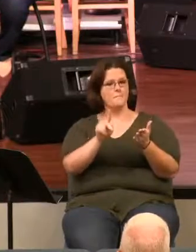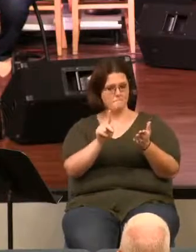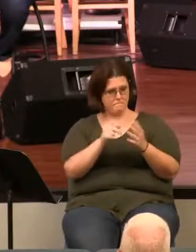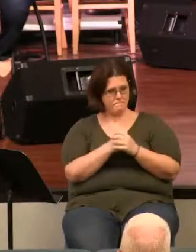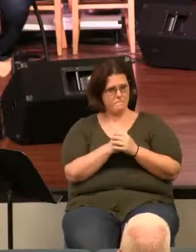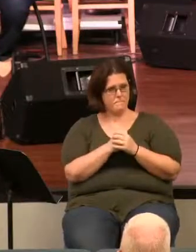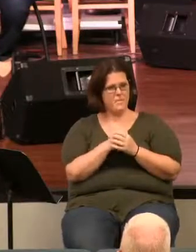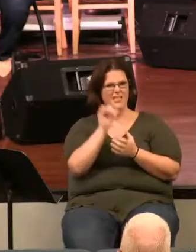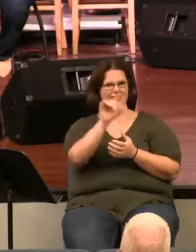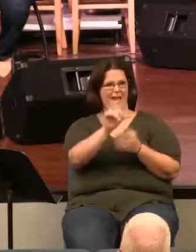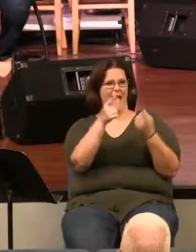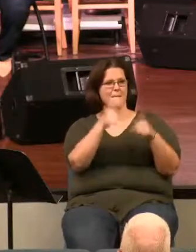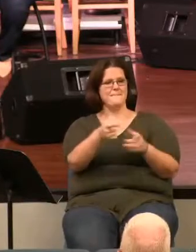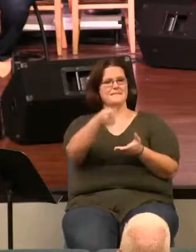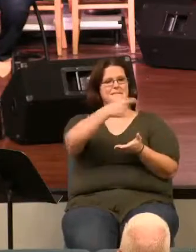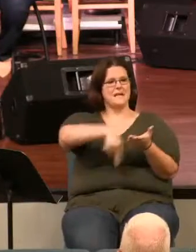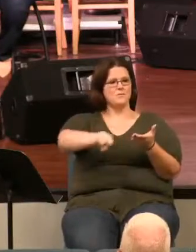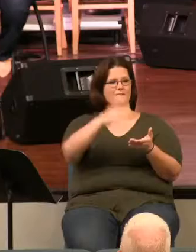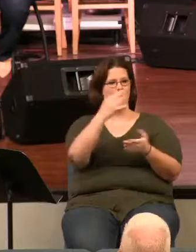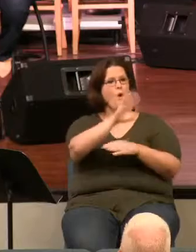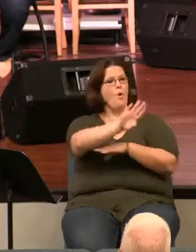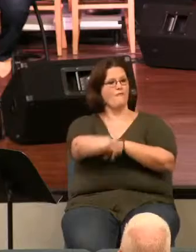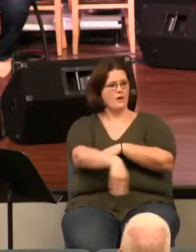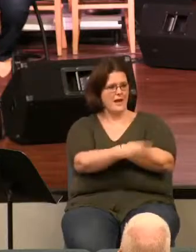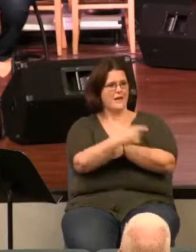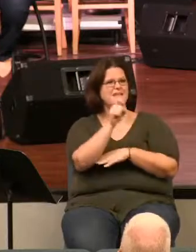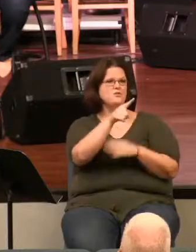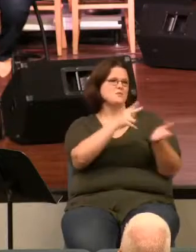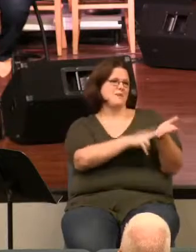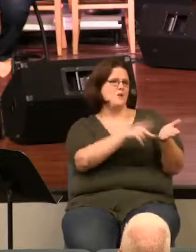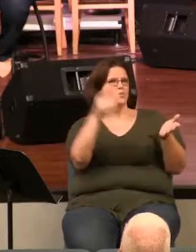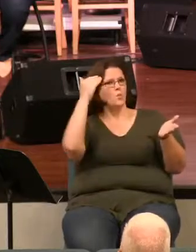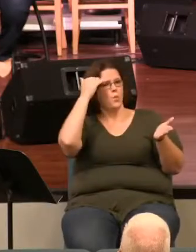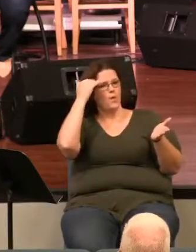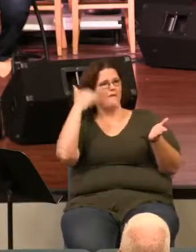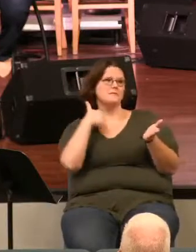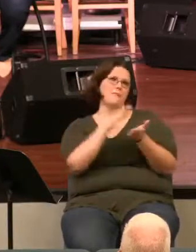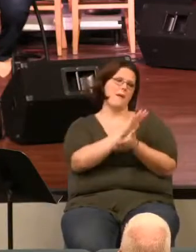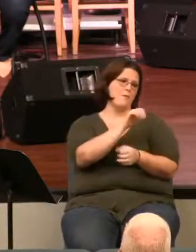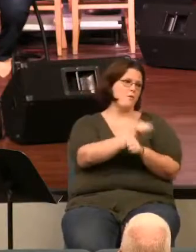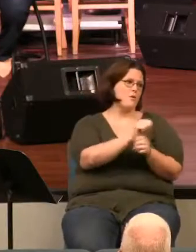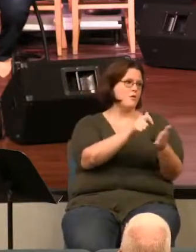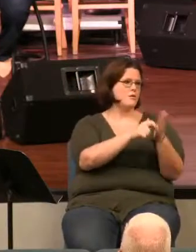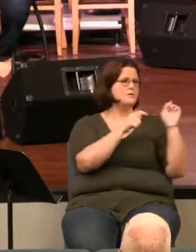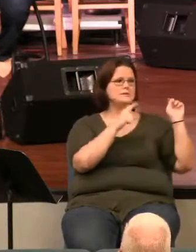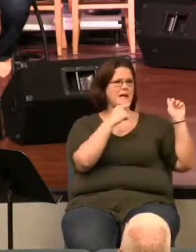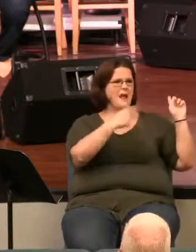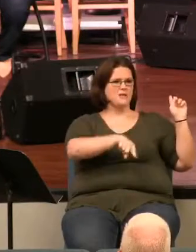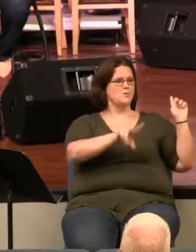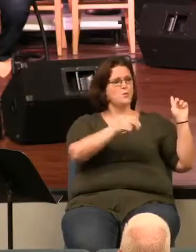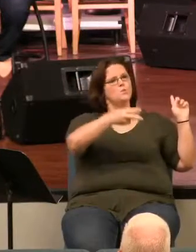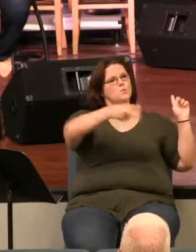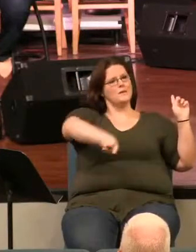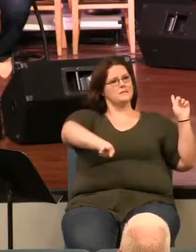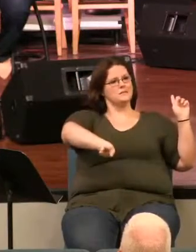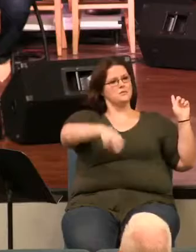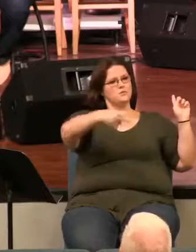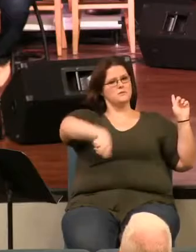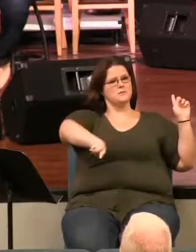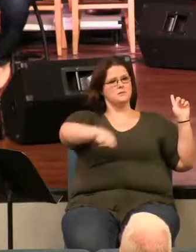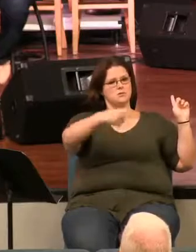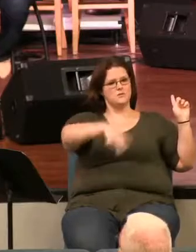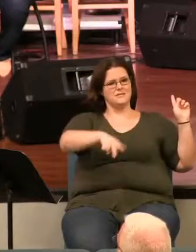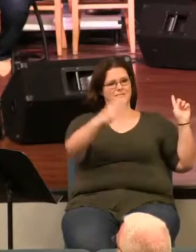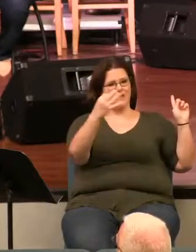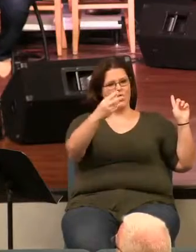That will be next Friday, and it's an overnight. That's why we need you to sign up for it, because there's some paperwork that you have to fill out. What was that again?